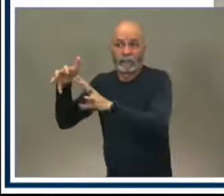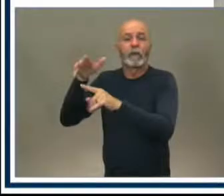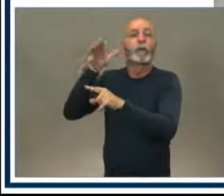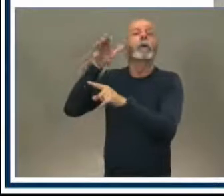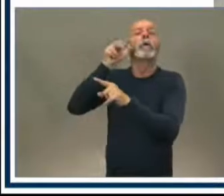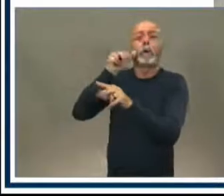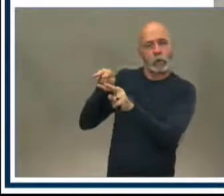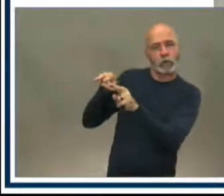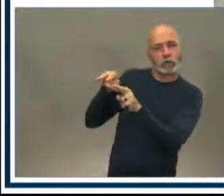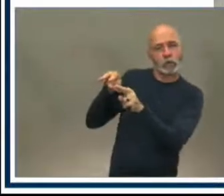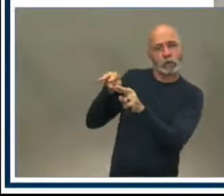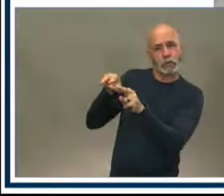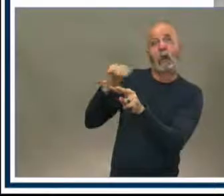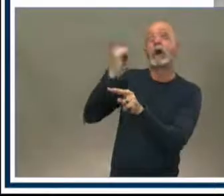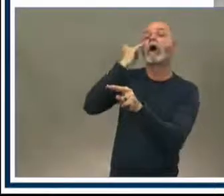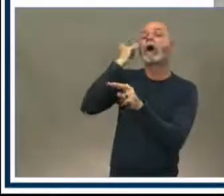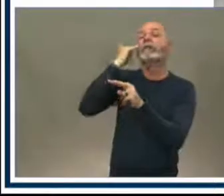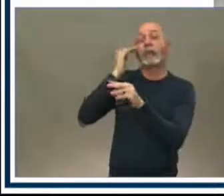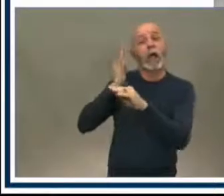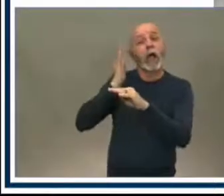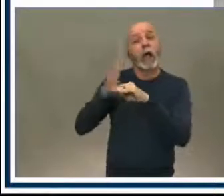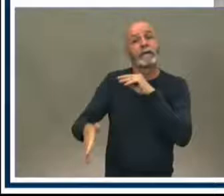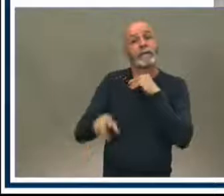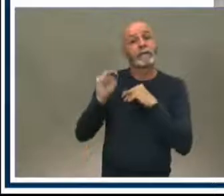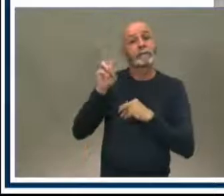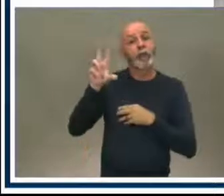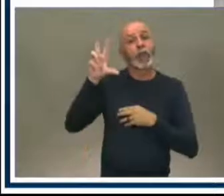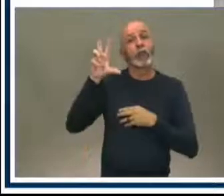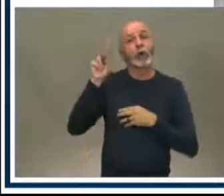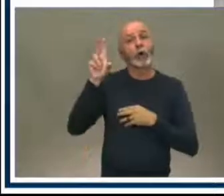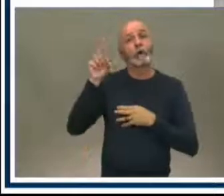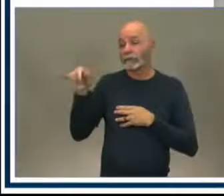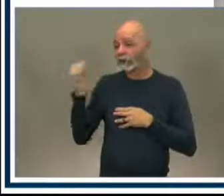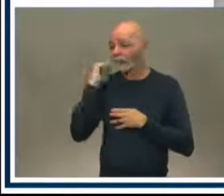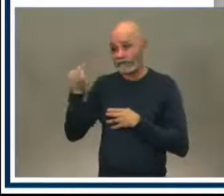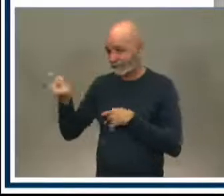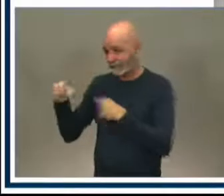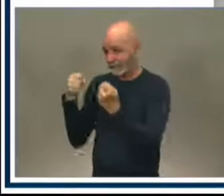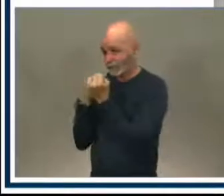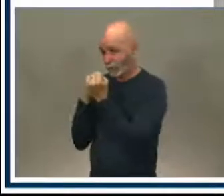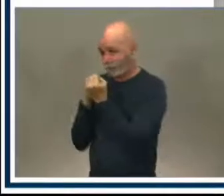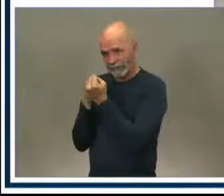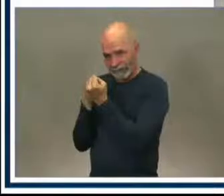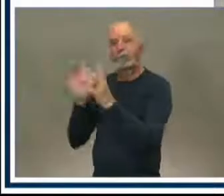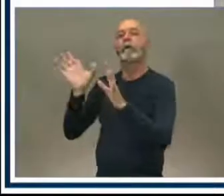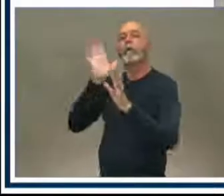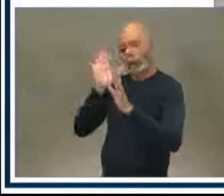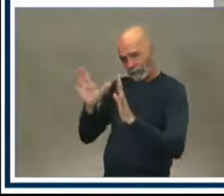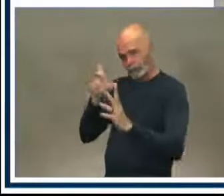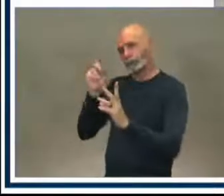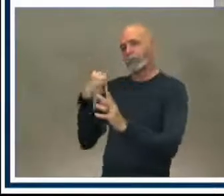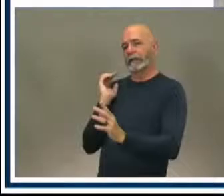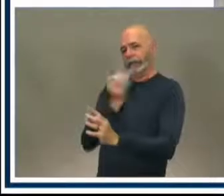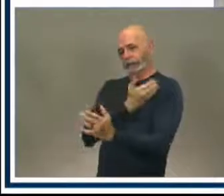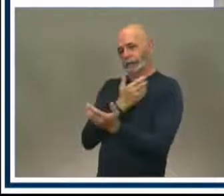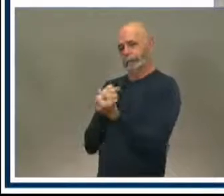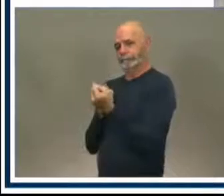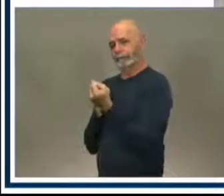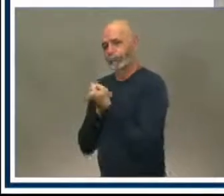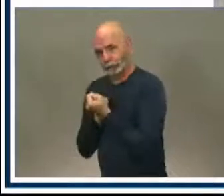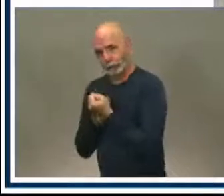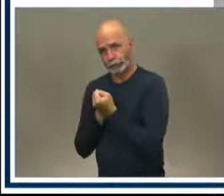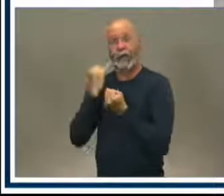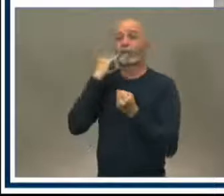November 30th, we will work with them. No one wants to see service disruptions, but more importantly, I don't want to be